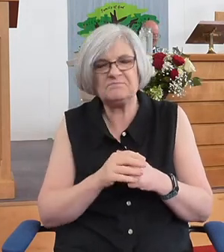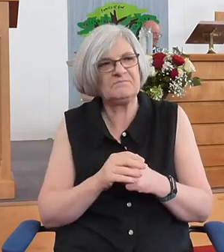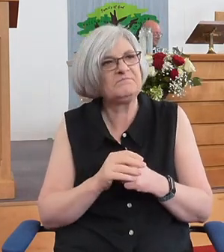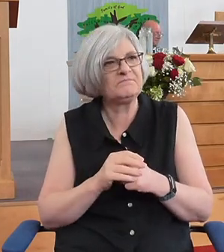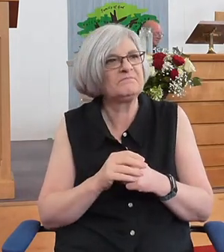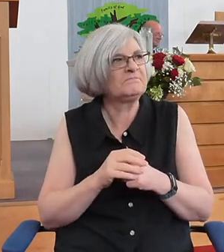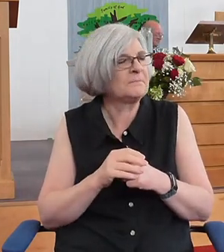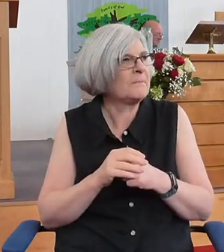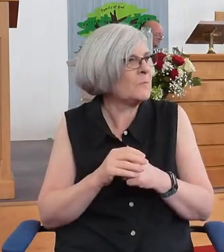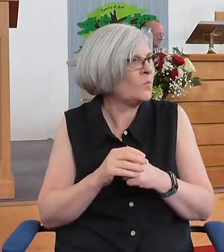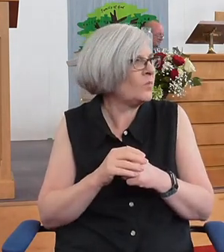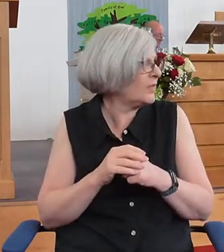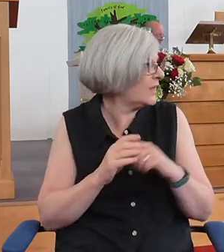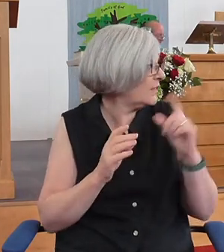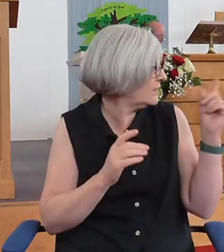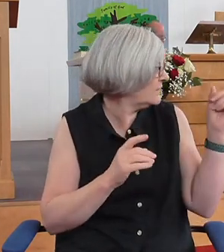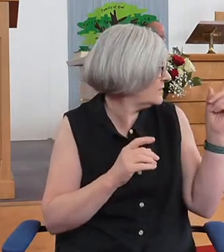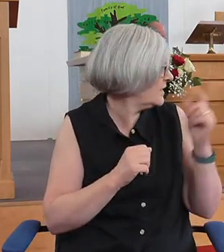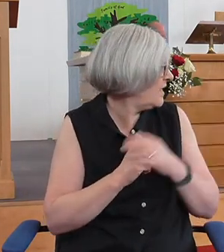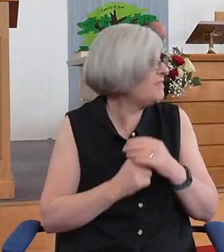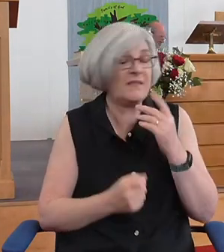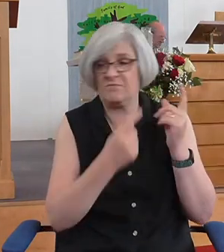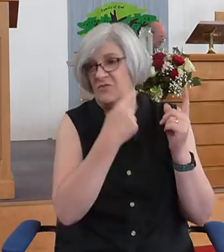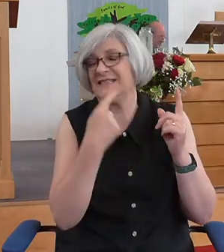to say, Elspeth?